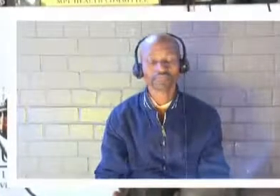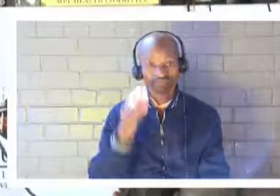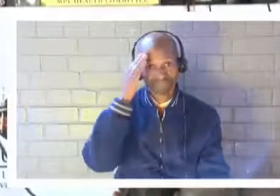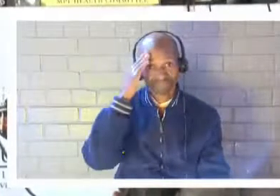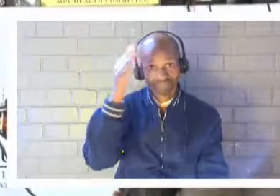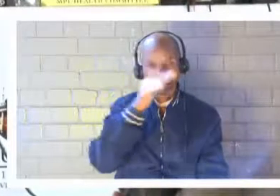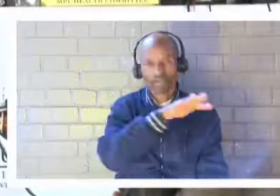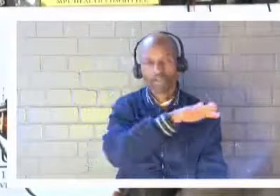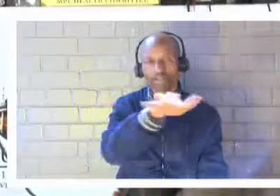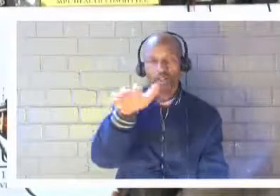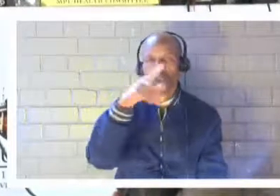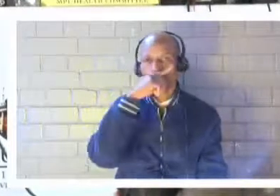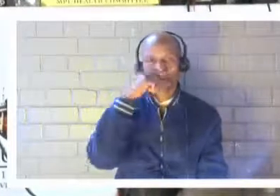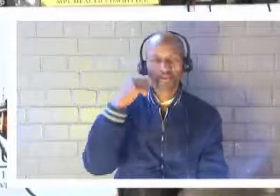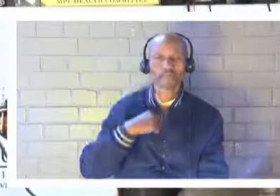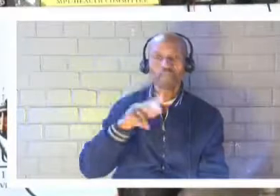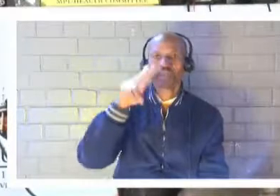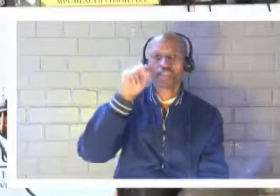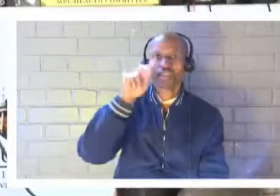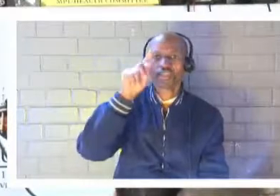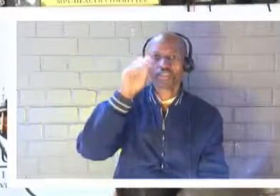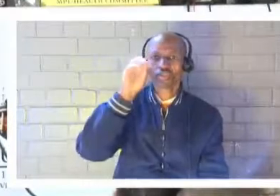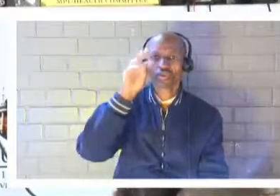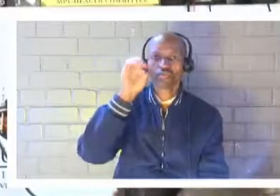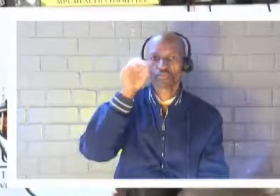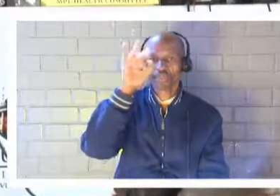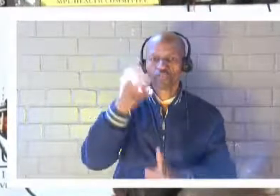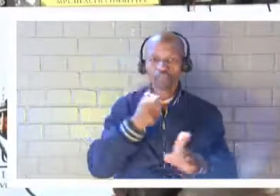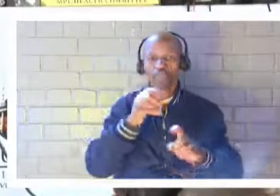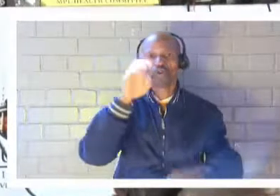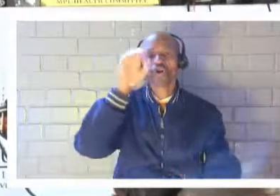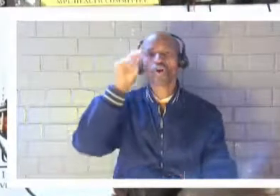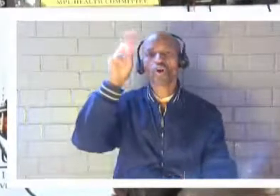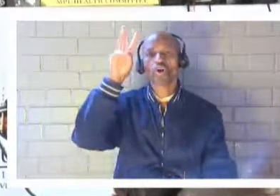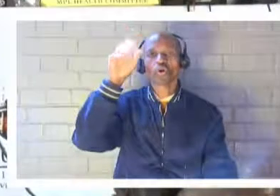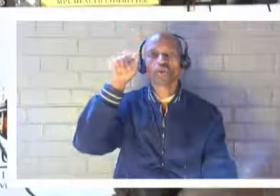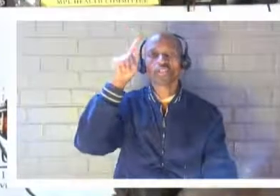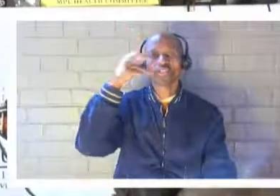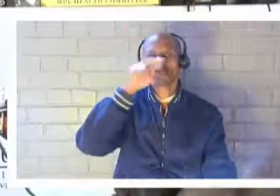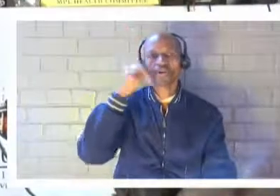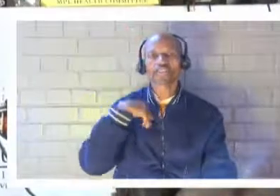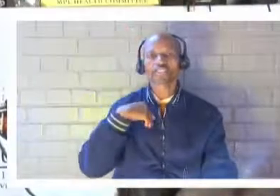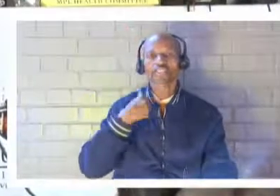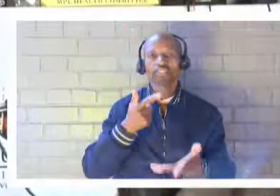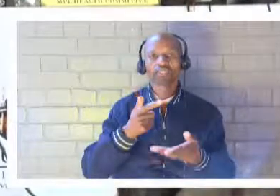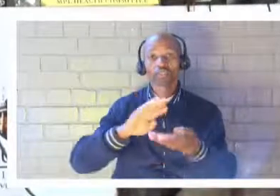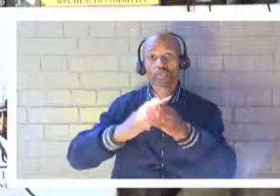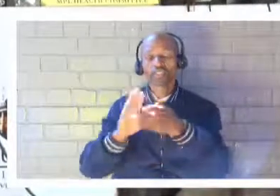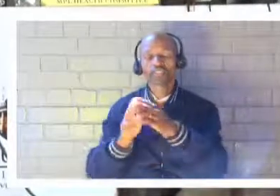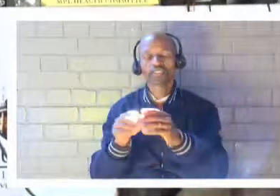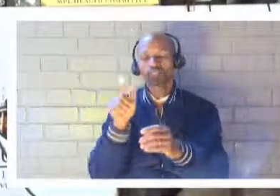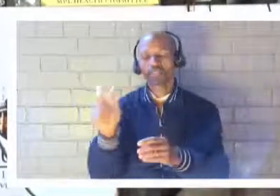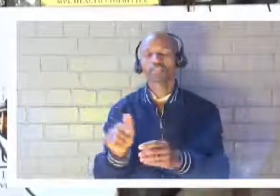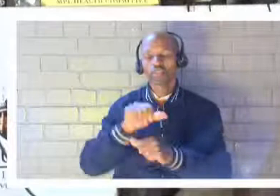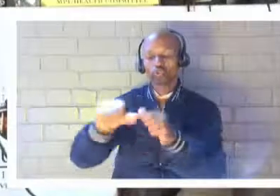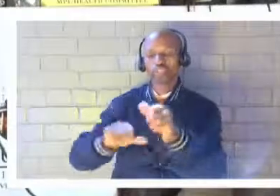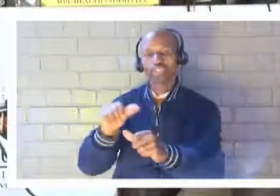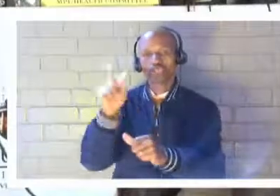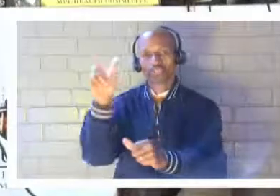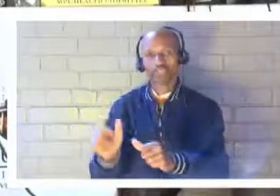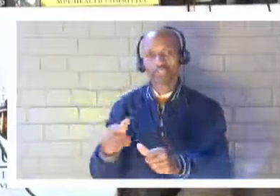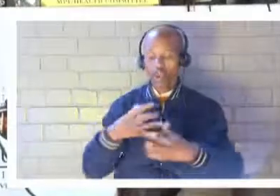Greetings to everyone. My name is Ntombi from Gauteng as a ward committee for health and social development. My